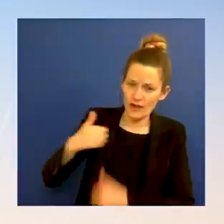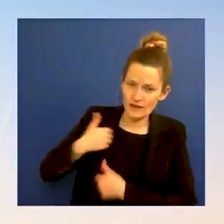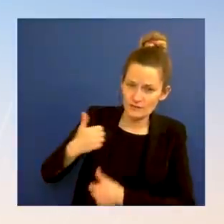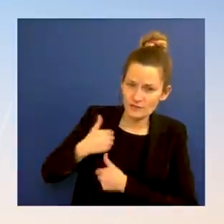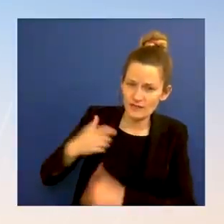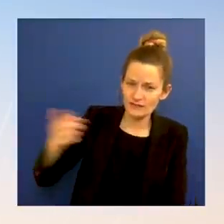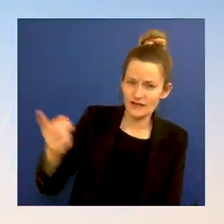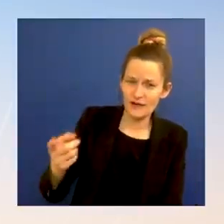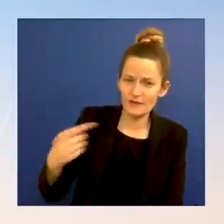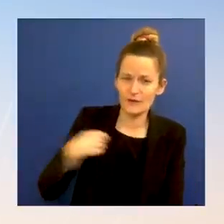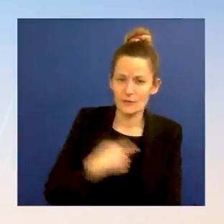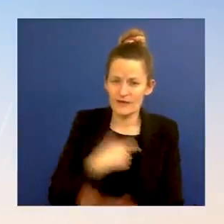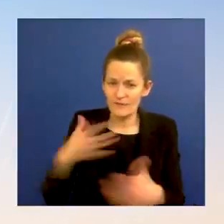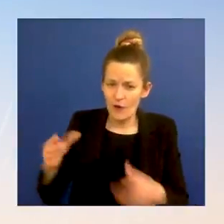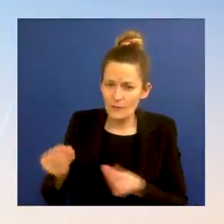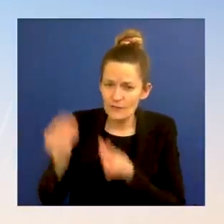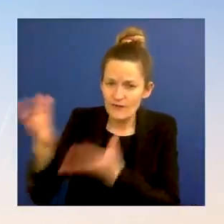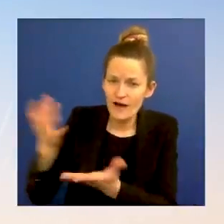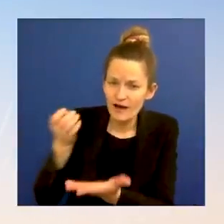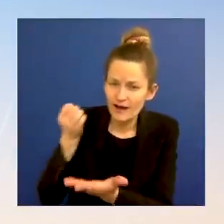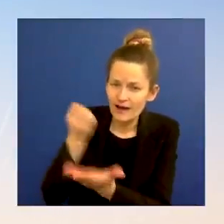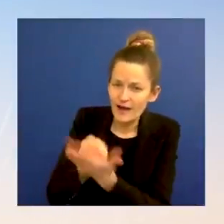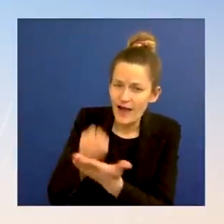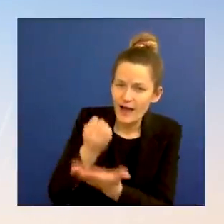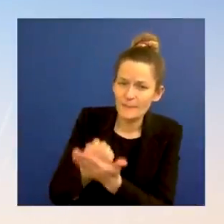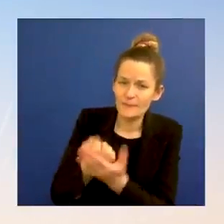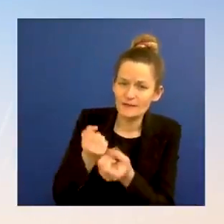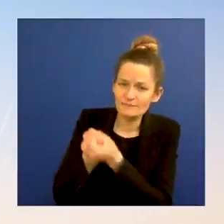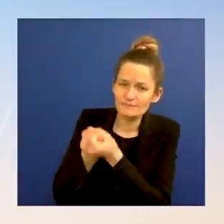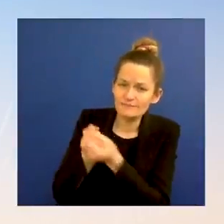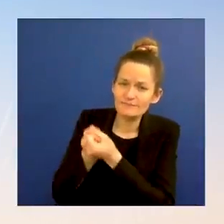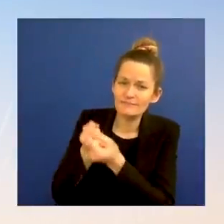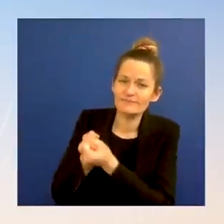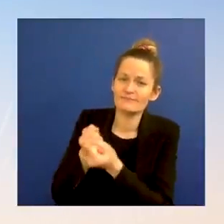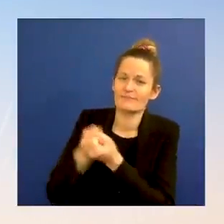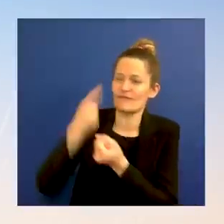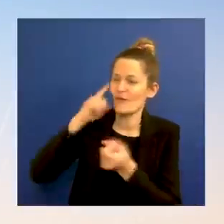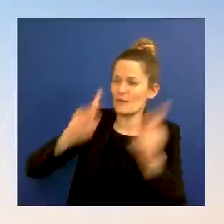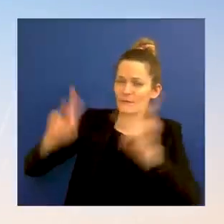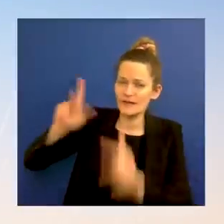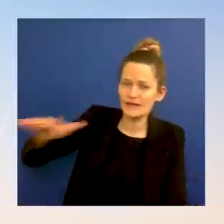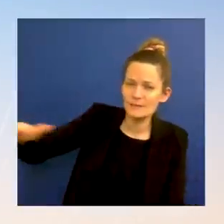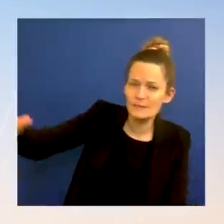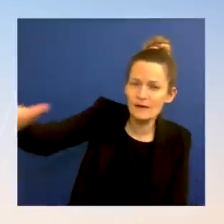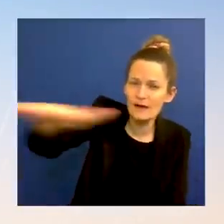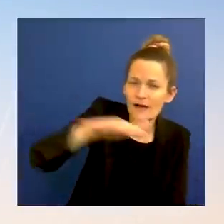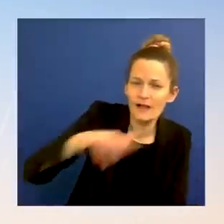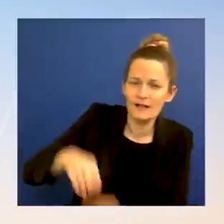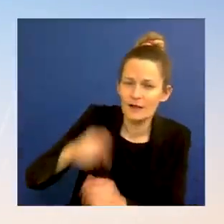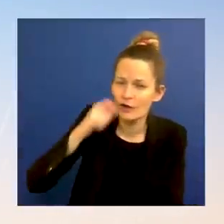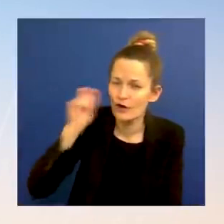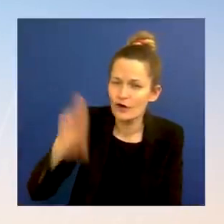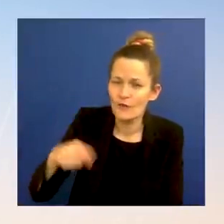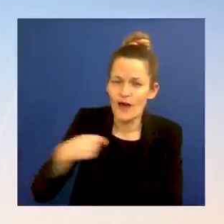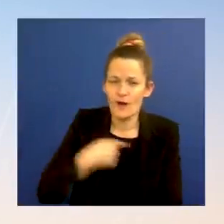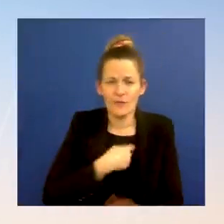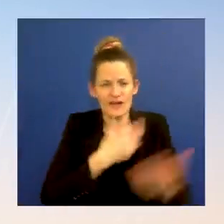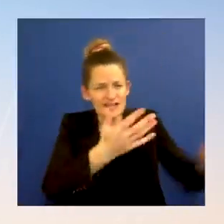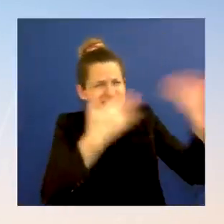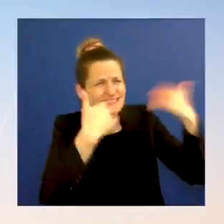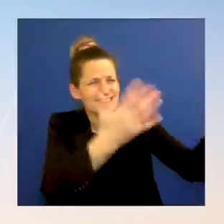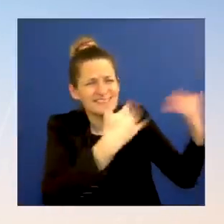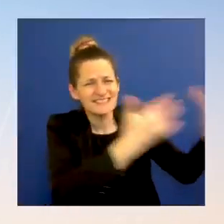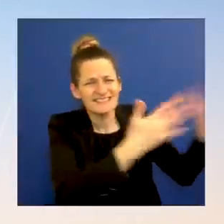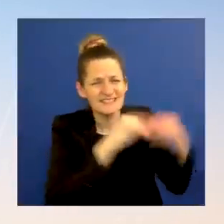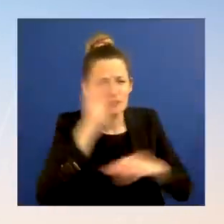and humanitarian assistance. We have rallied the world to stand up against President Putin. We are not watching. The president is leading the